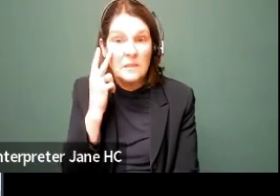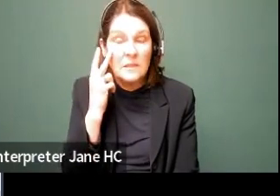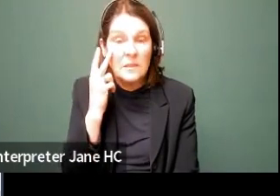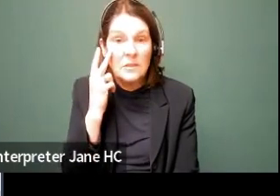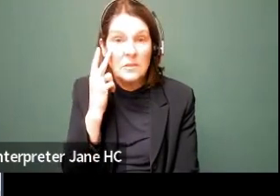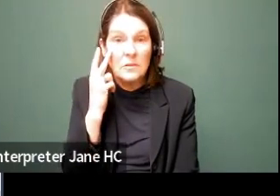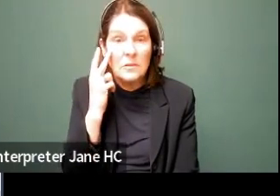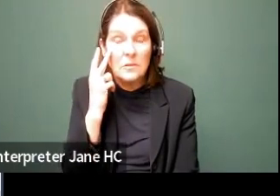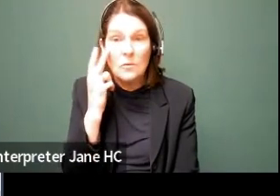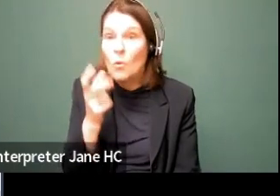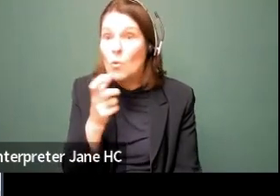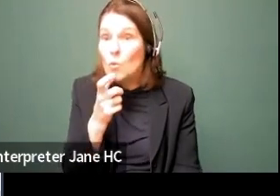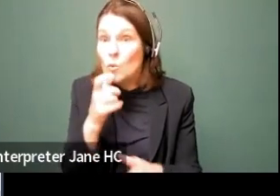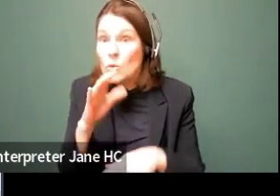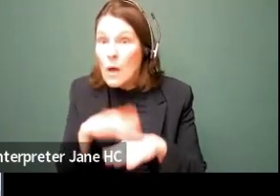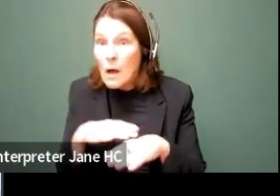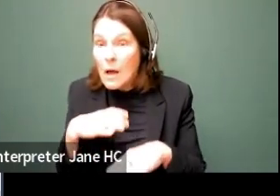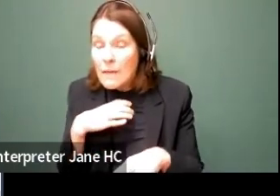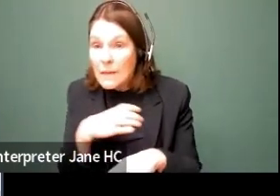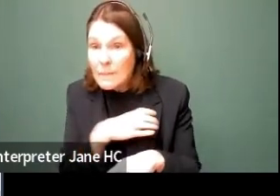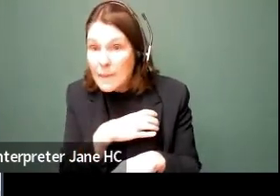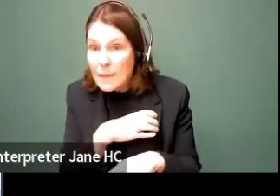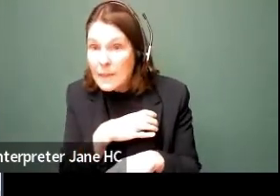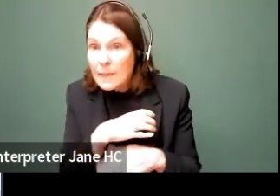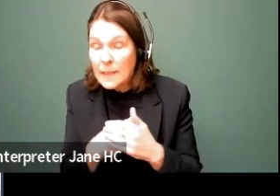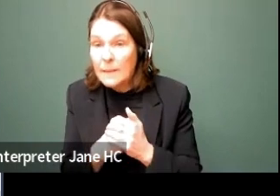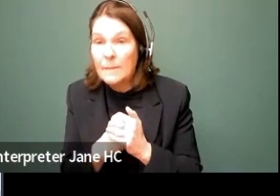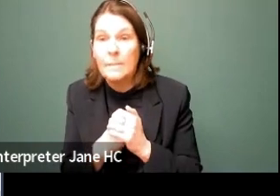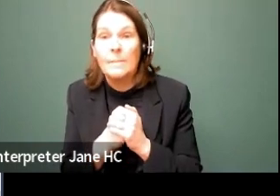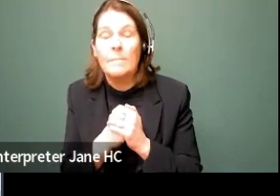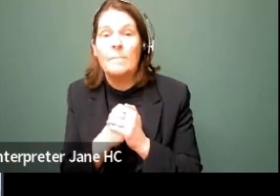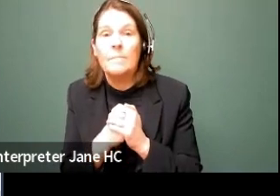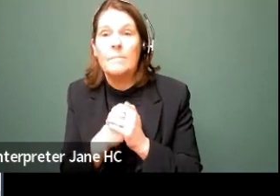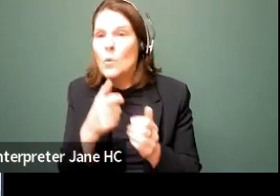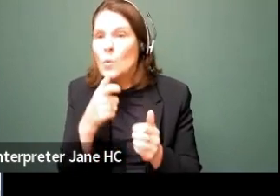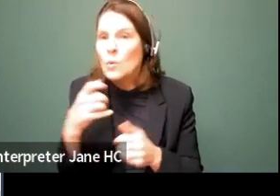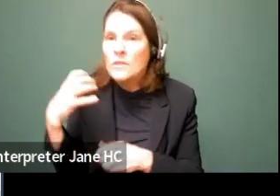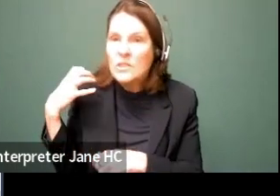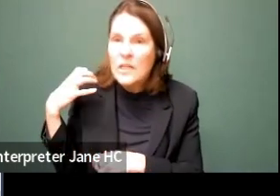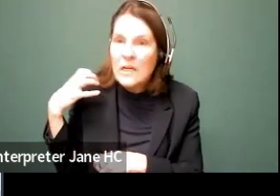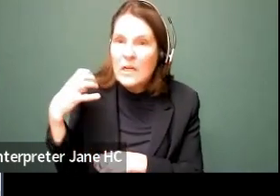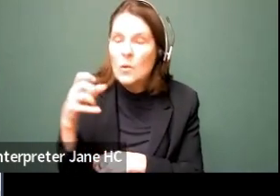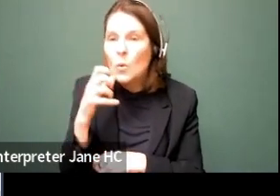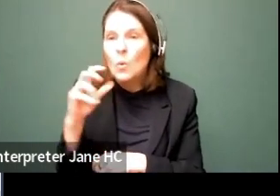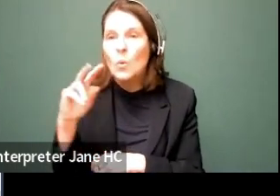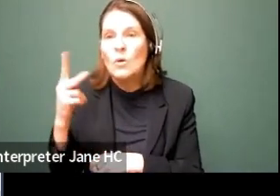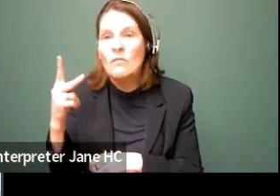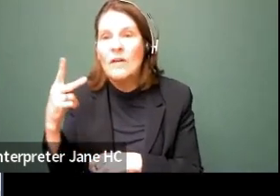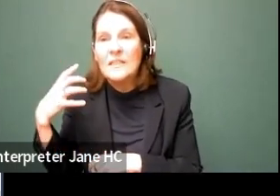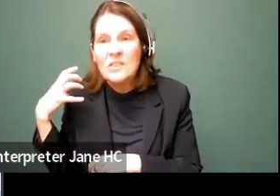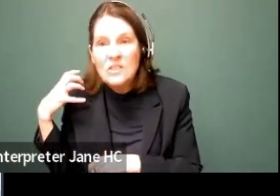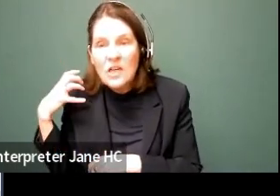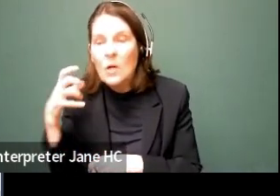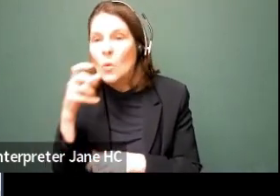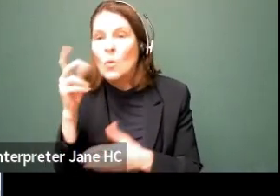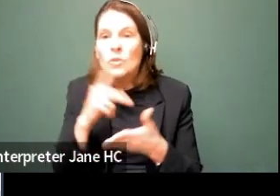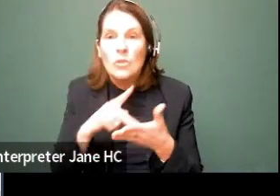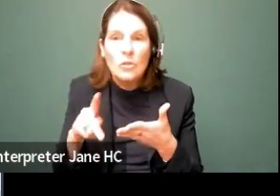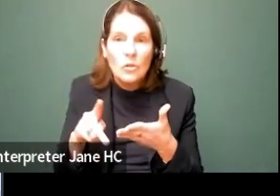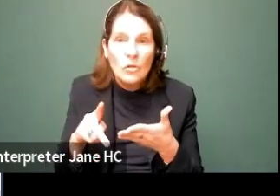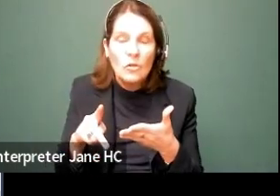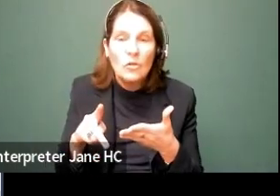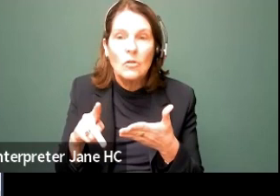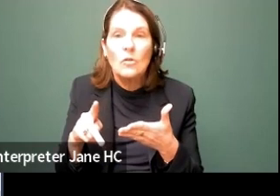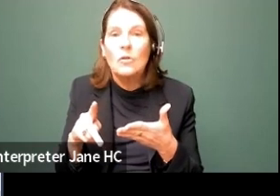the entire roster of that committee: chairman, vice chairman, clerk, and